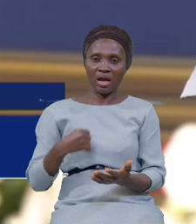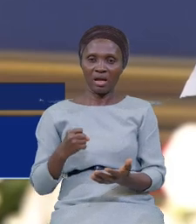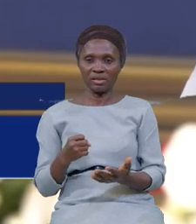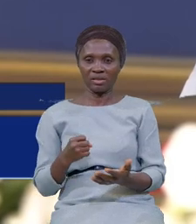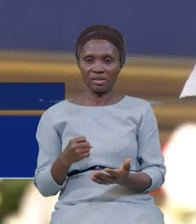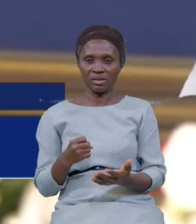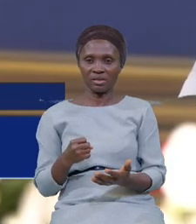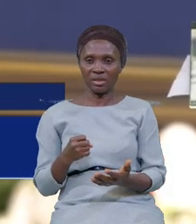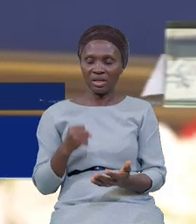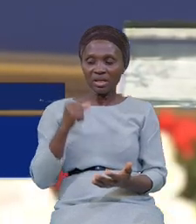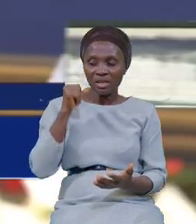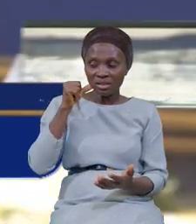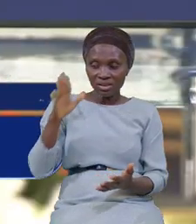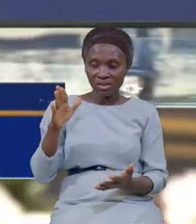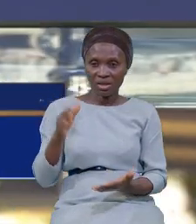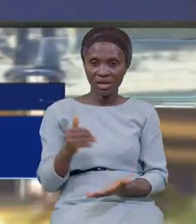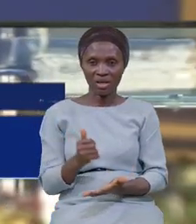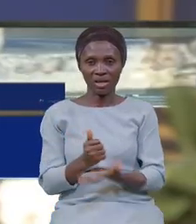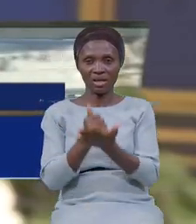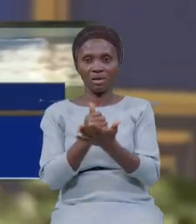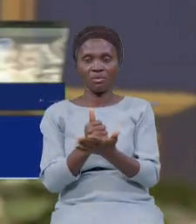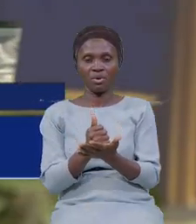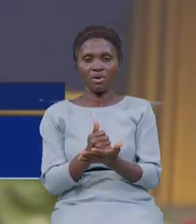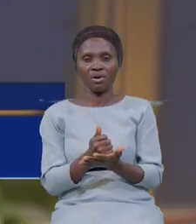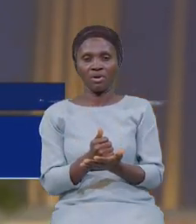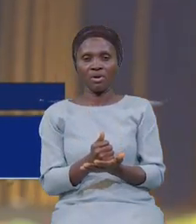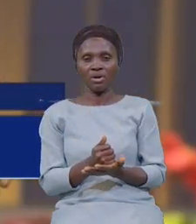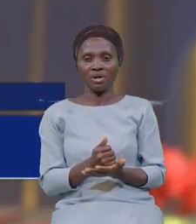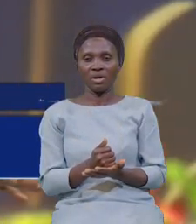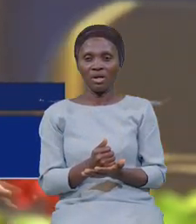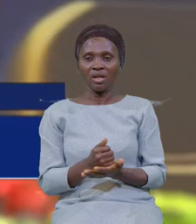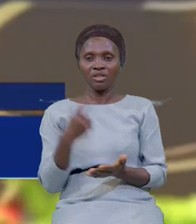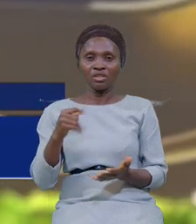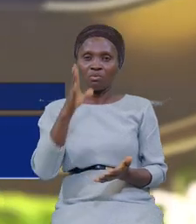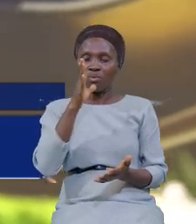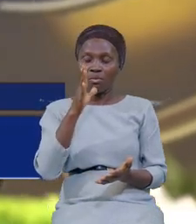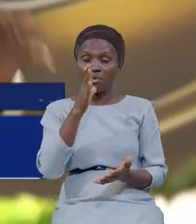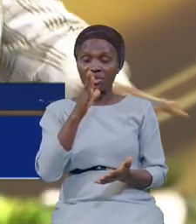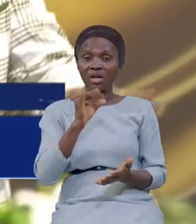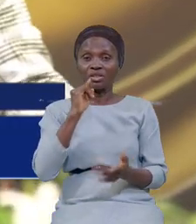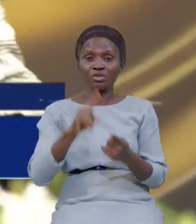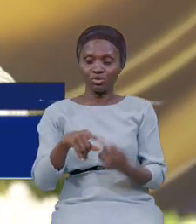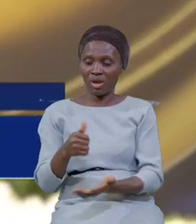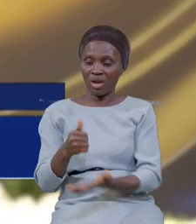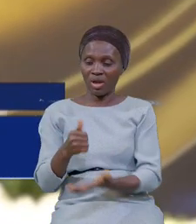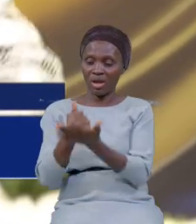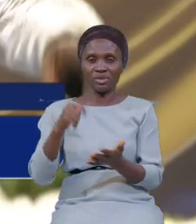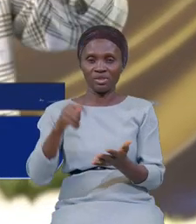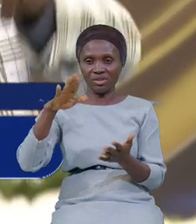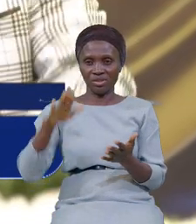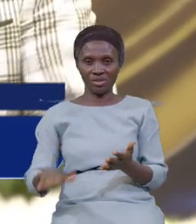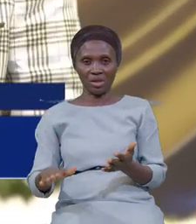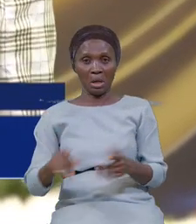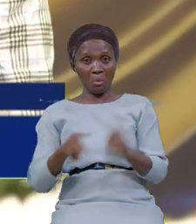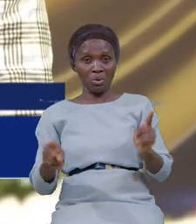do? Did you browbeat that child, criticize that child? Did you keep the child down? You